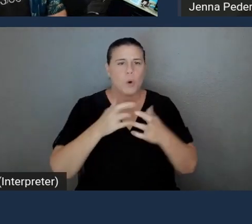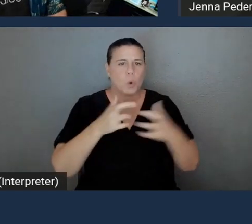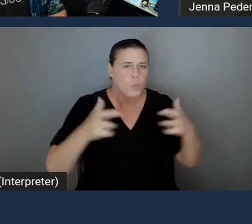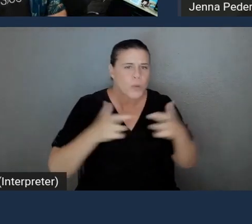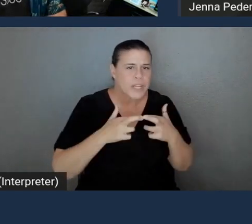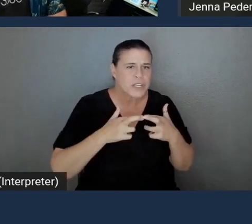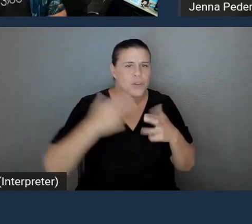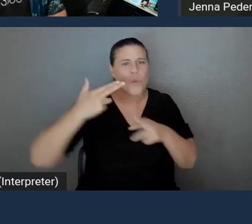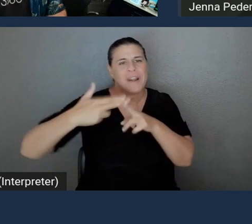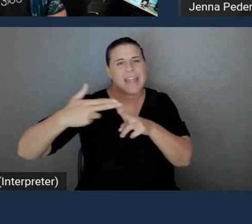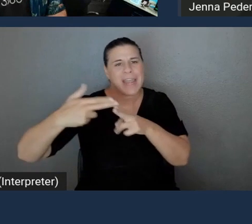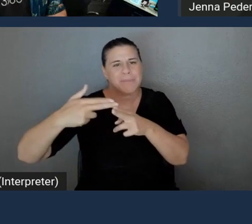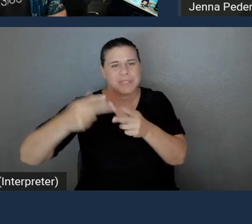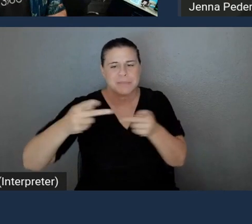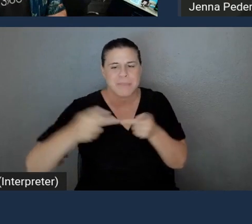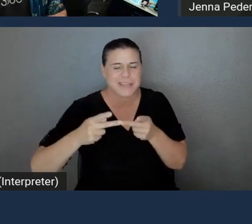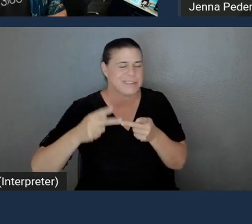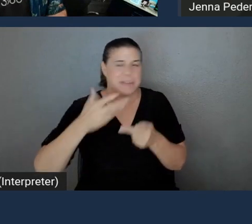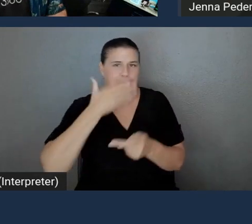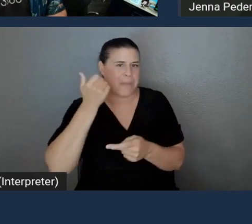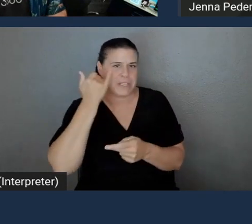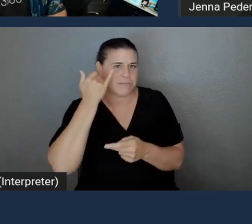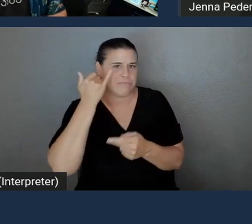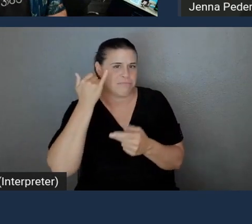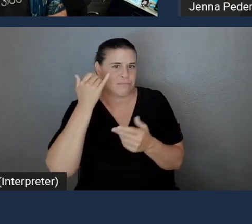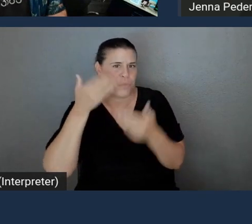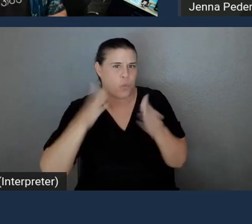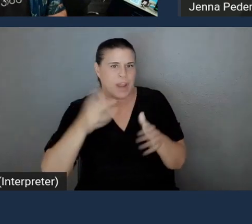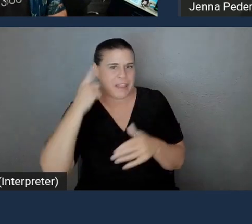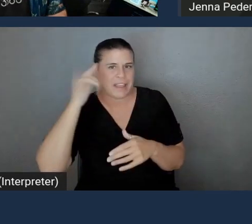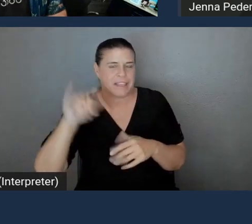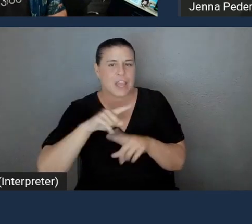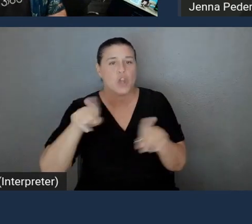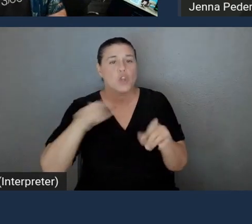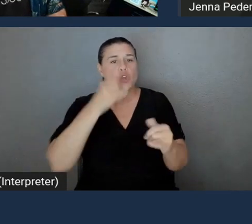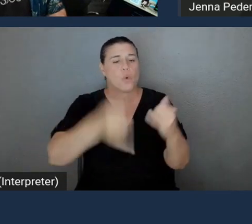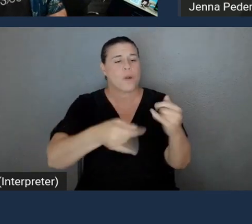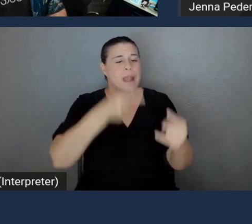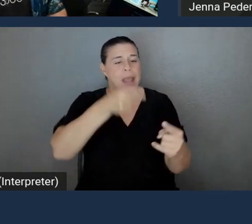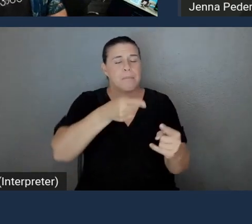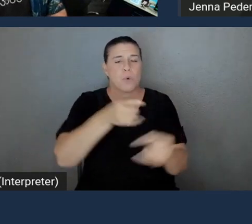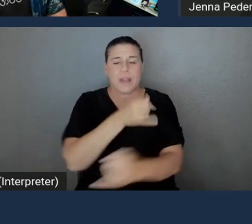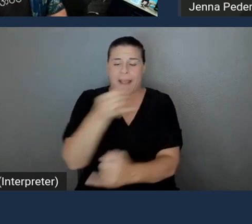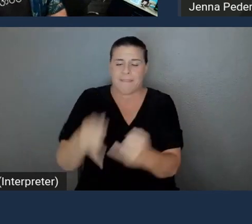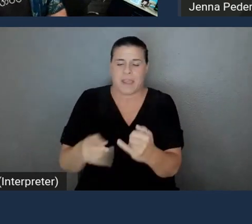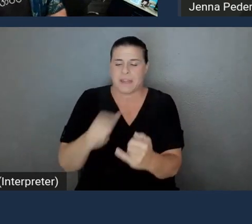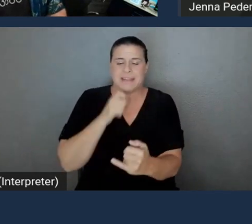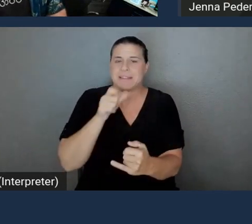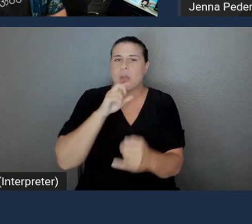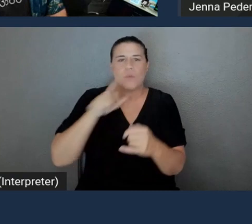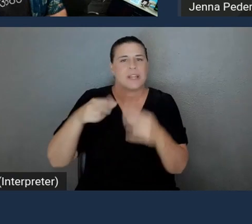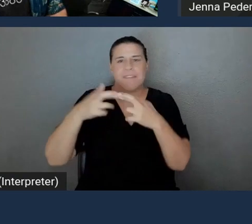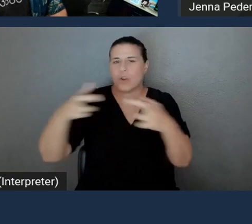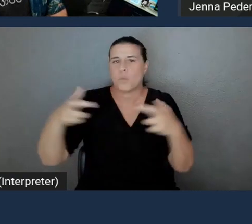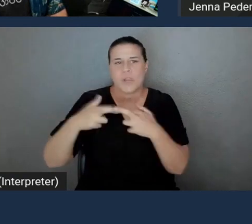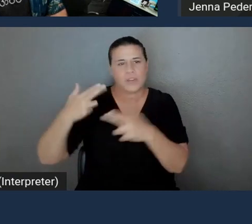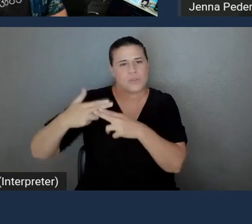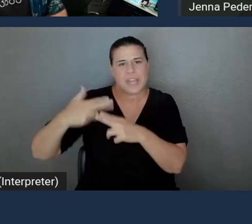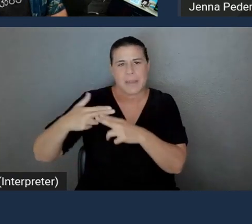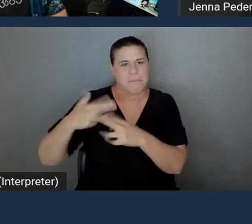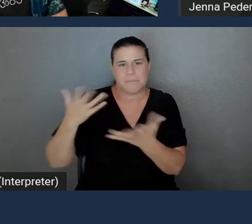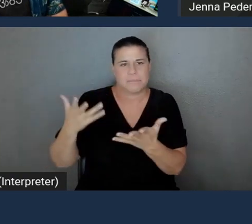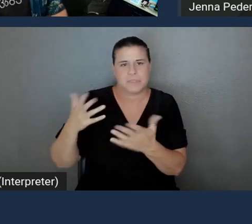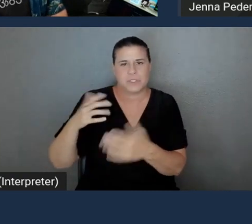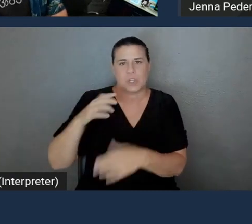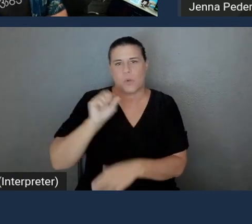namespace is the best way to think about it. And so your endpoint that you use at the very end doesn't actually have a region name in it. It has global in it.